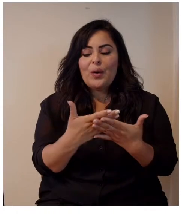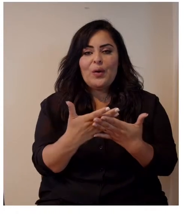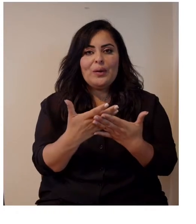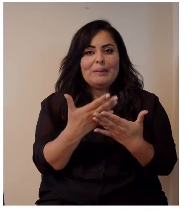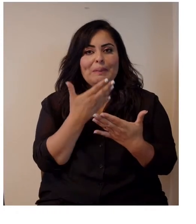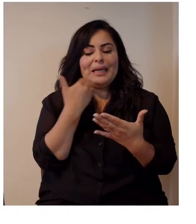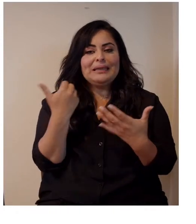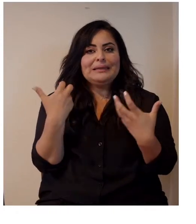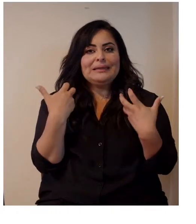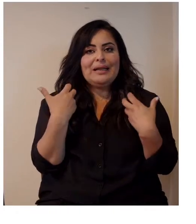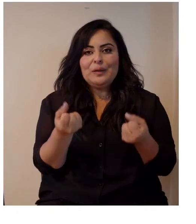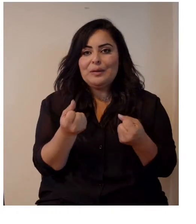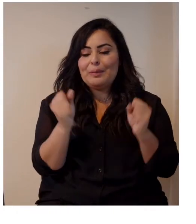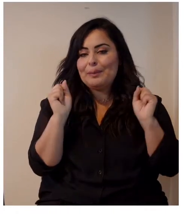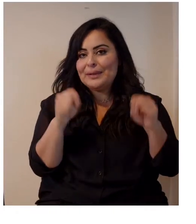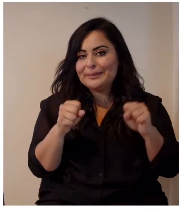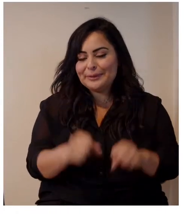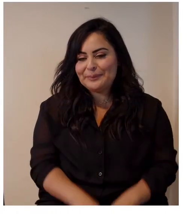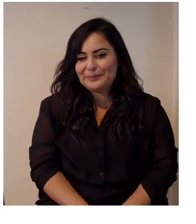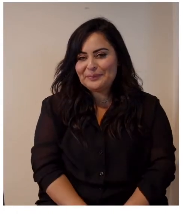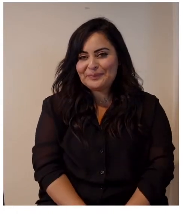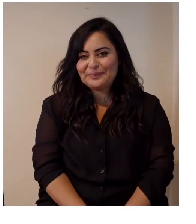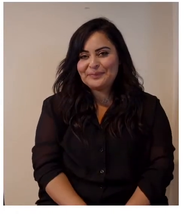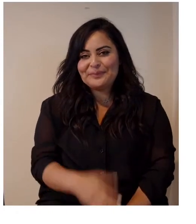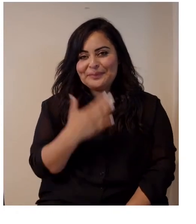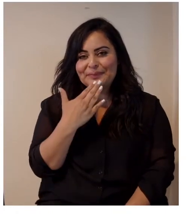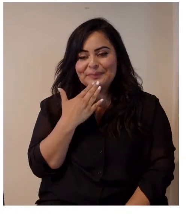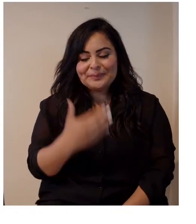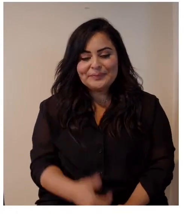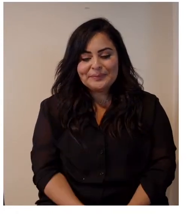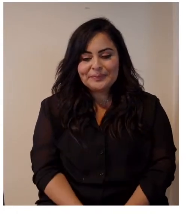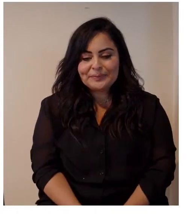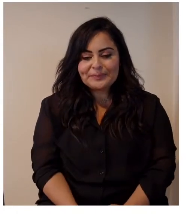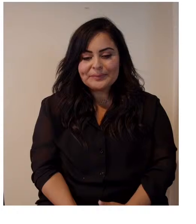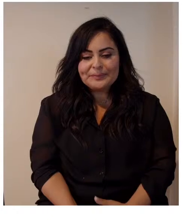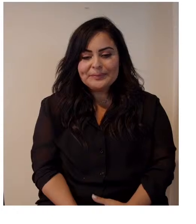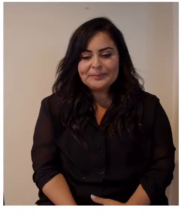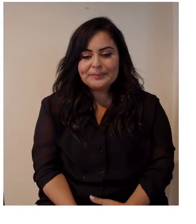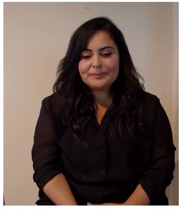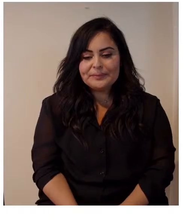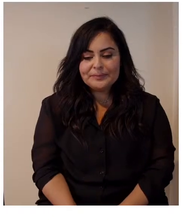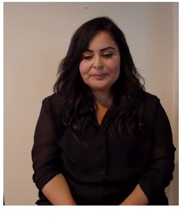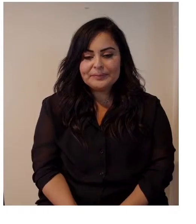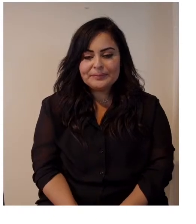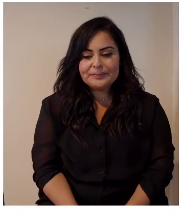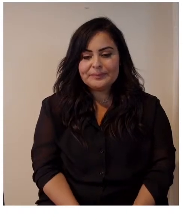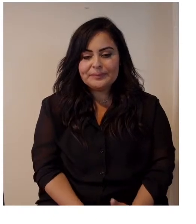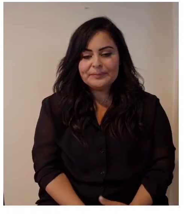shape possible. And thank you very much.